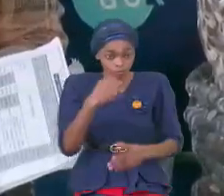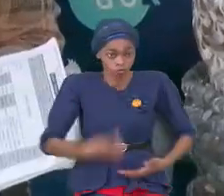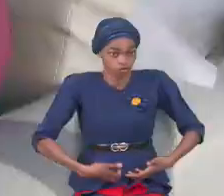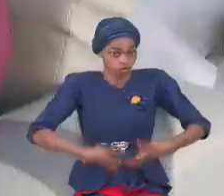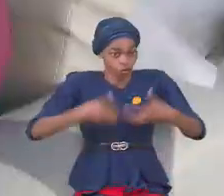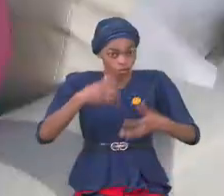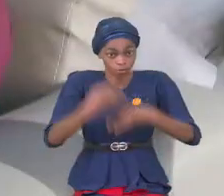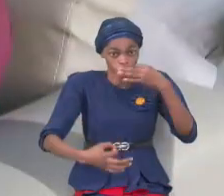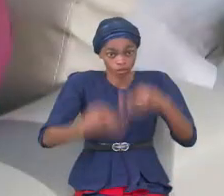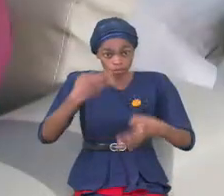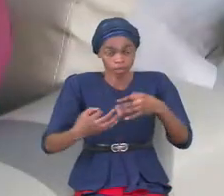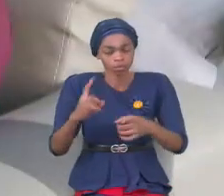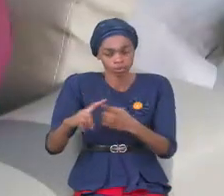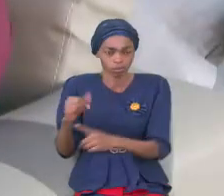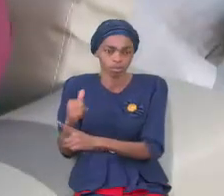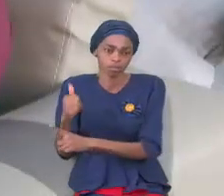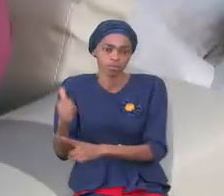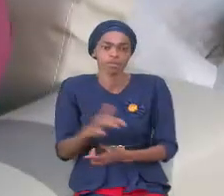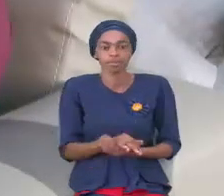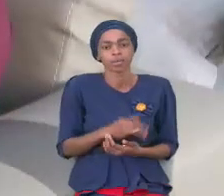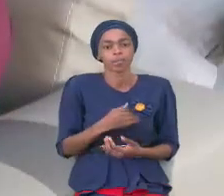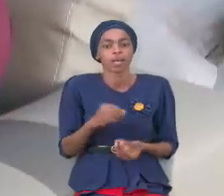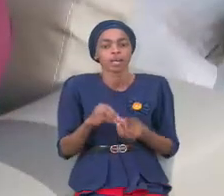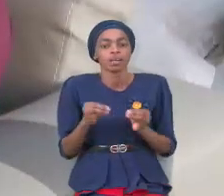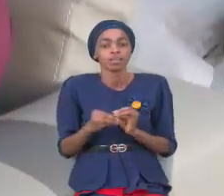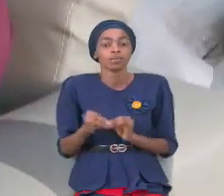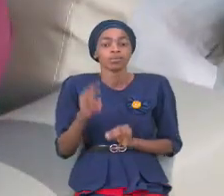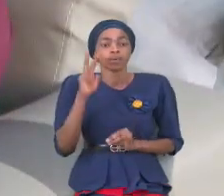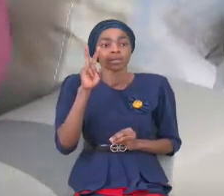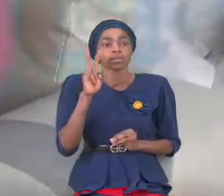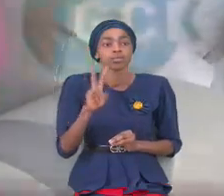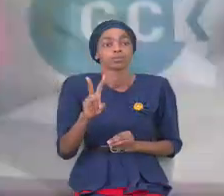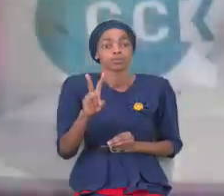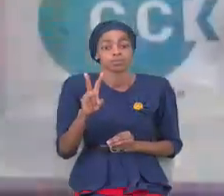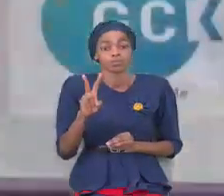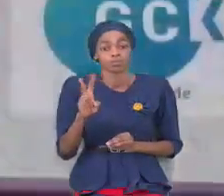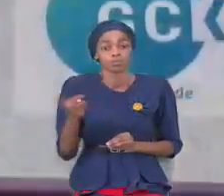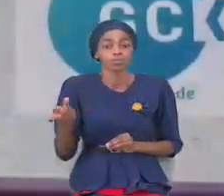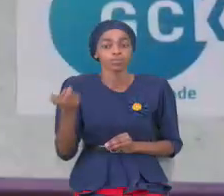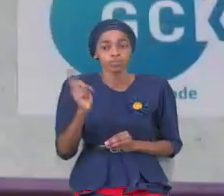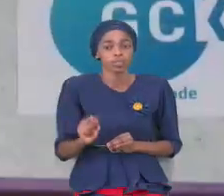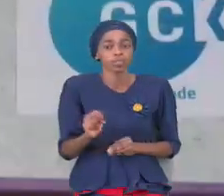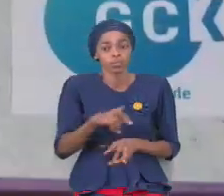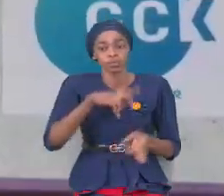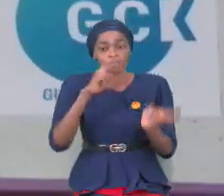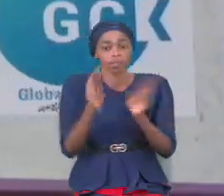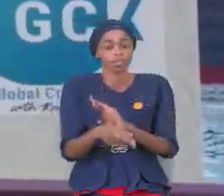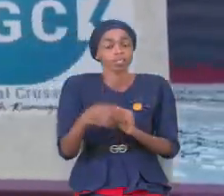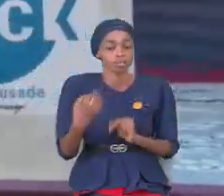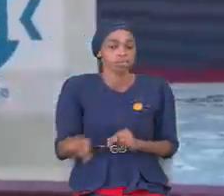the regret to number two. Number two, we're looking at the repentance of an obstinate soul.